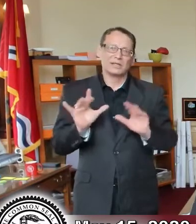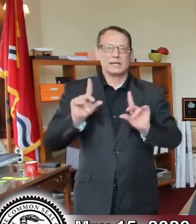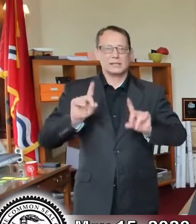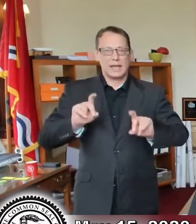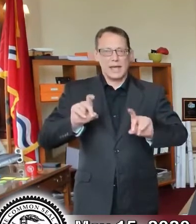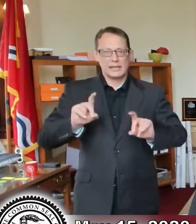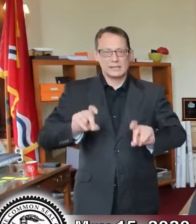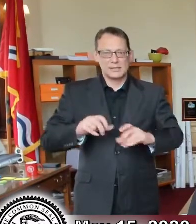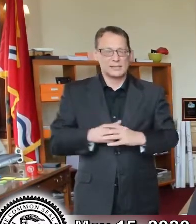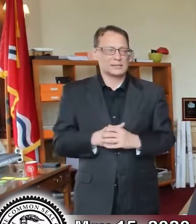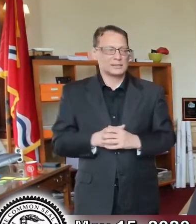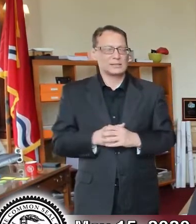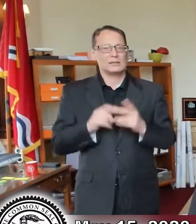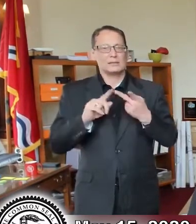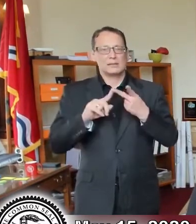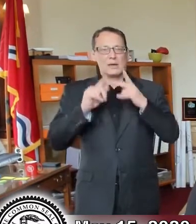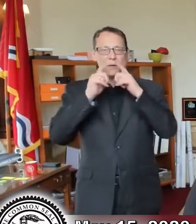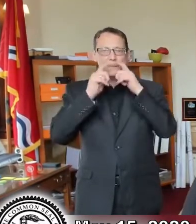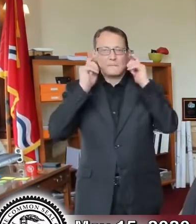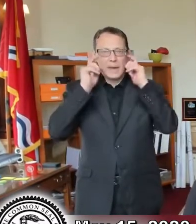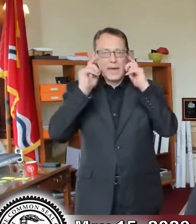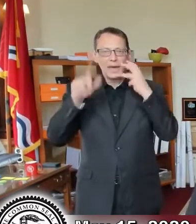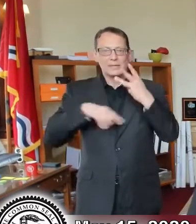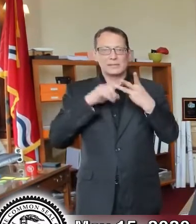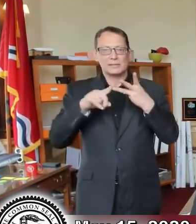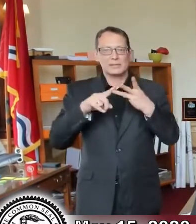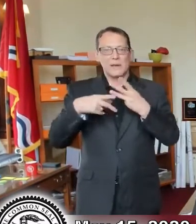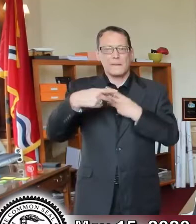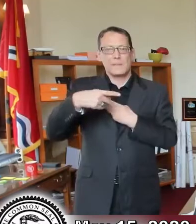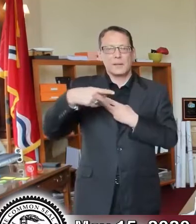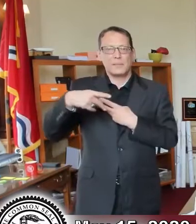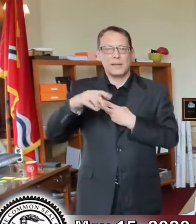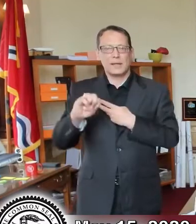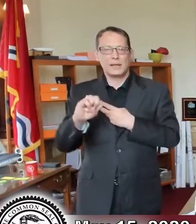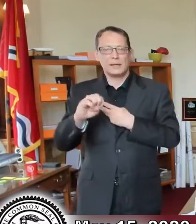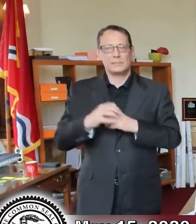tests, masks, PPE,